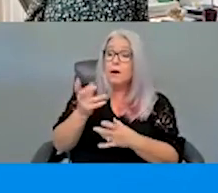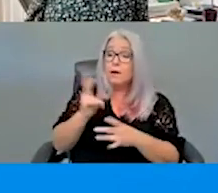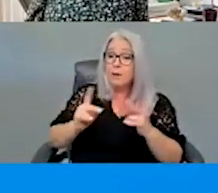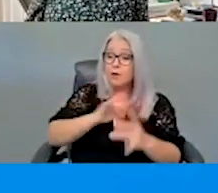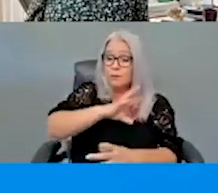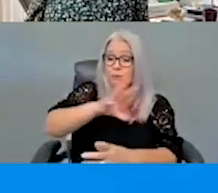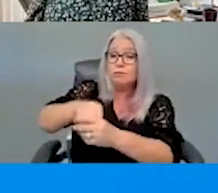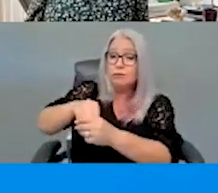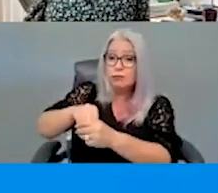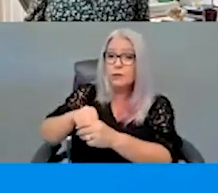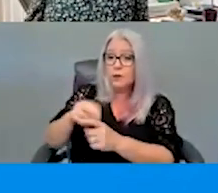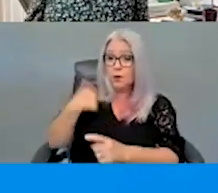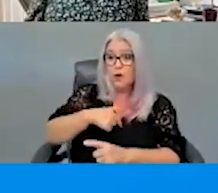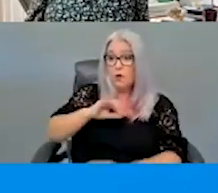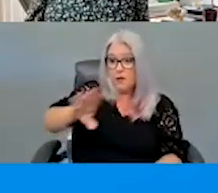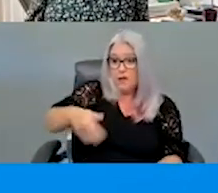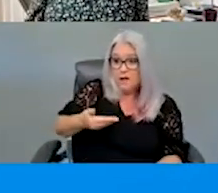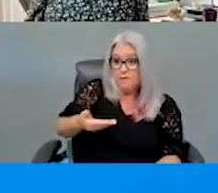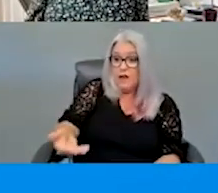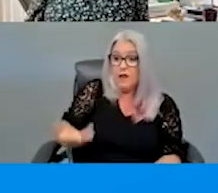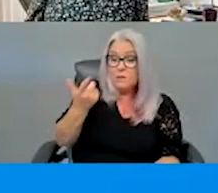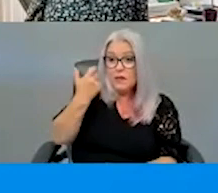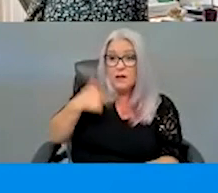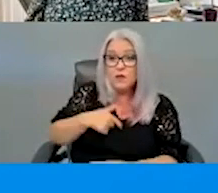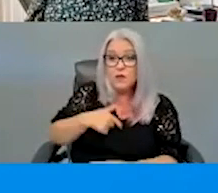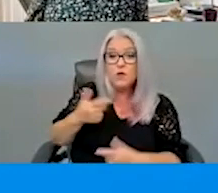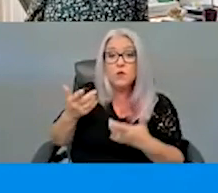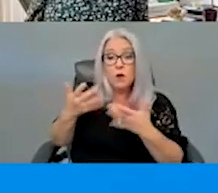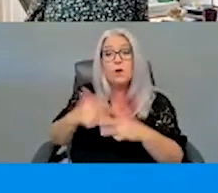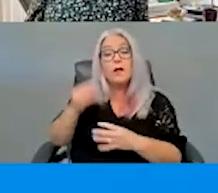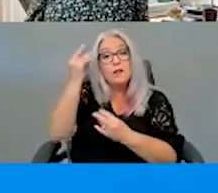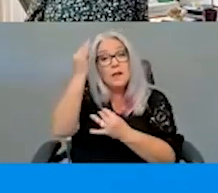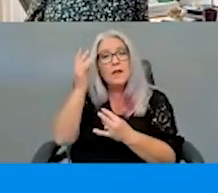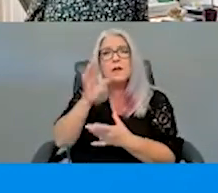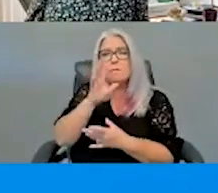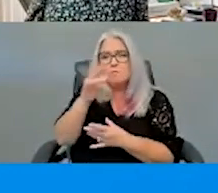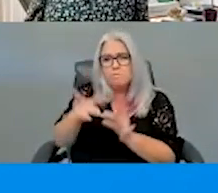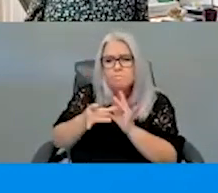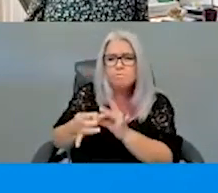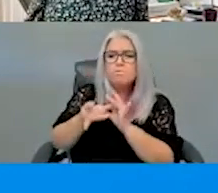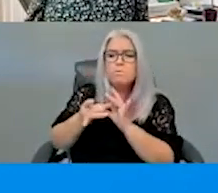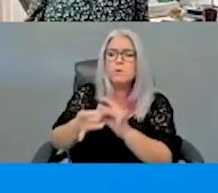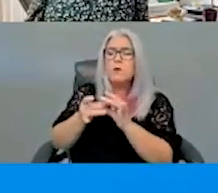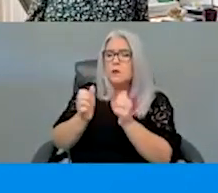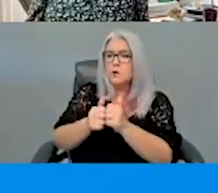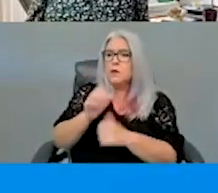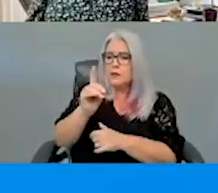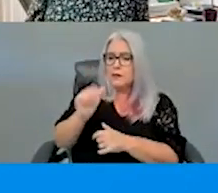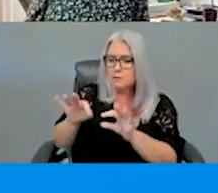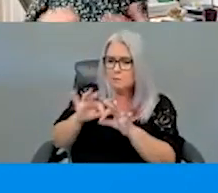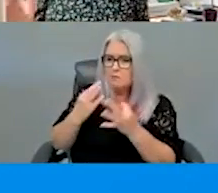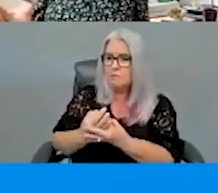be invited because you're already thinking about us. And that doesn't happen very often, as often as it should, even if we look